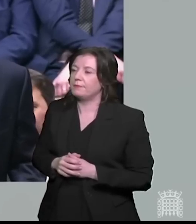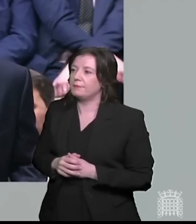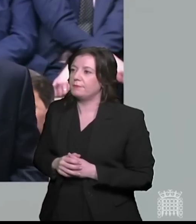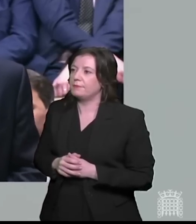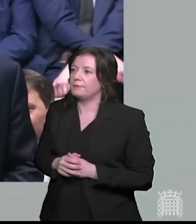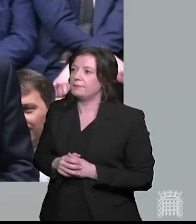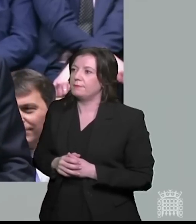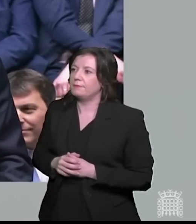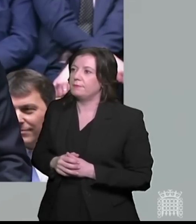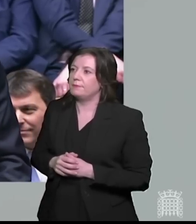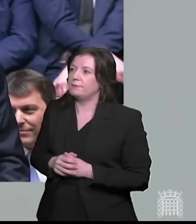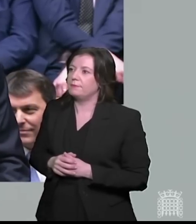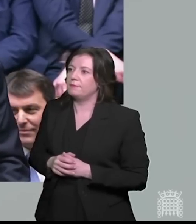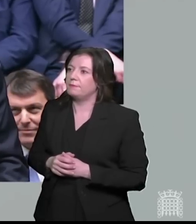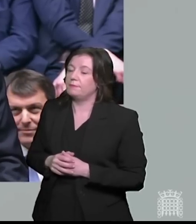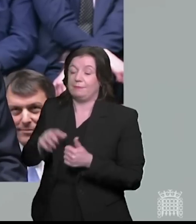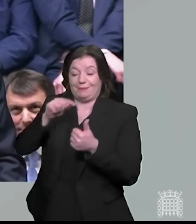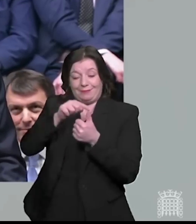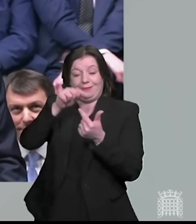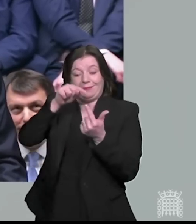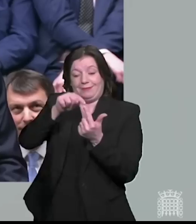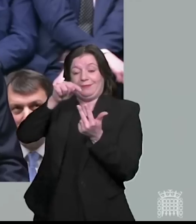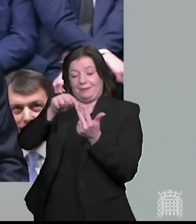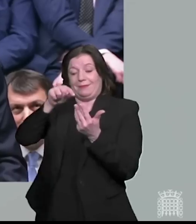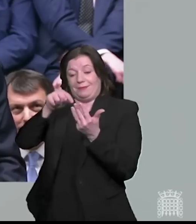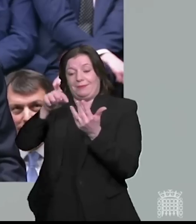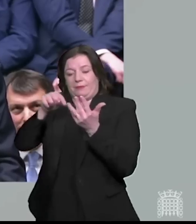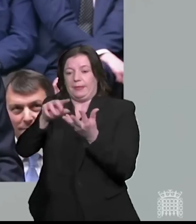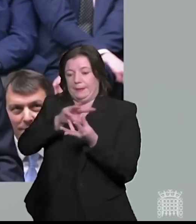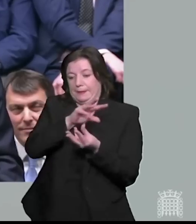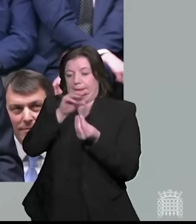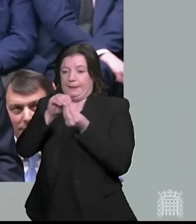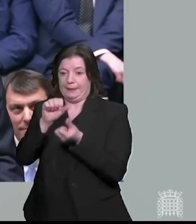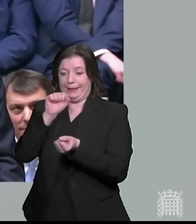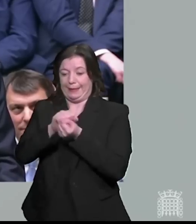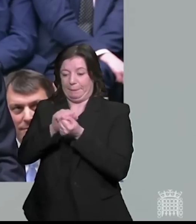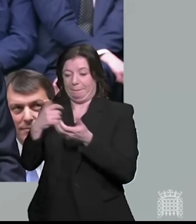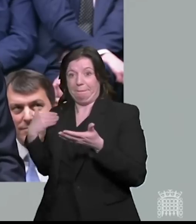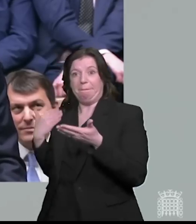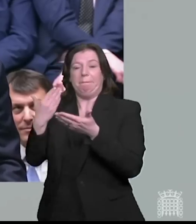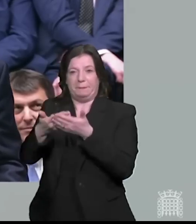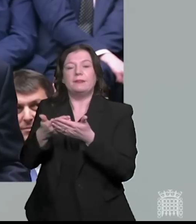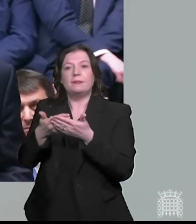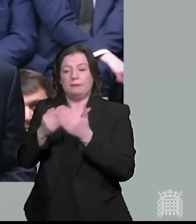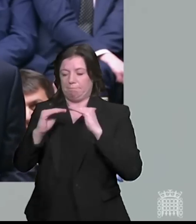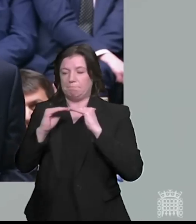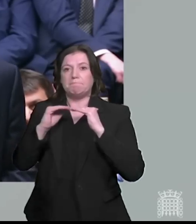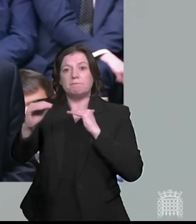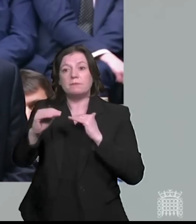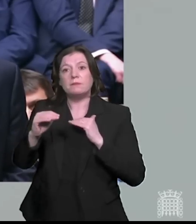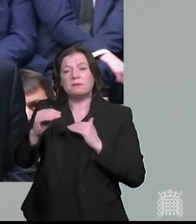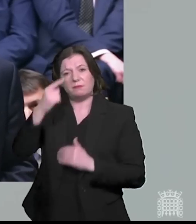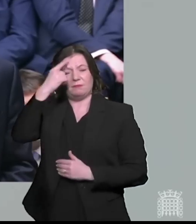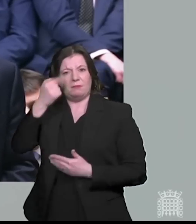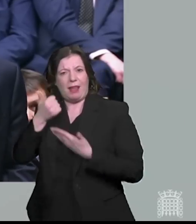Our energy price guarantee, fuel duty and duty on a pint all frozen in today's budget. That doesn't just help